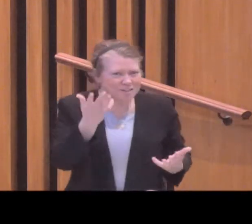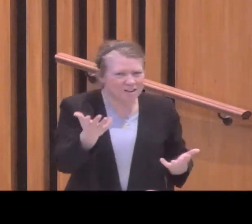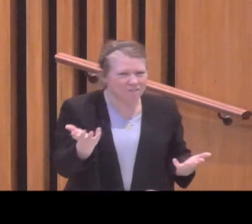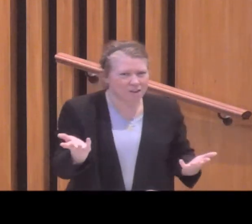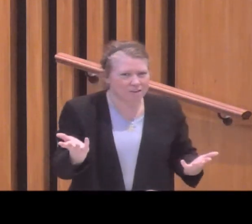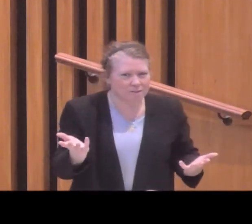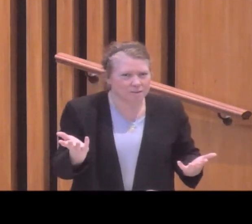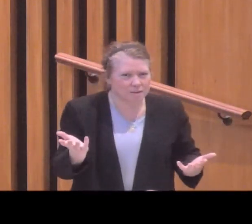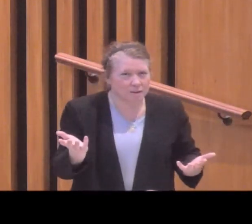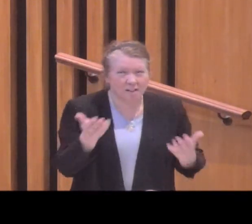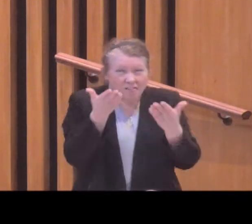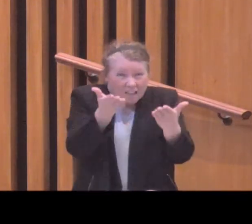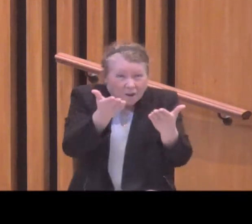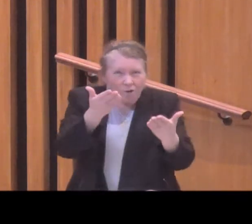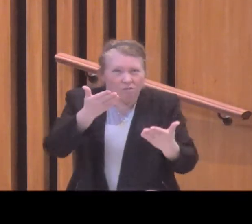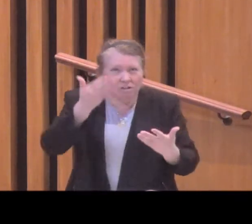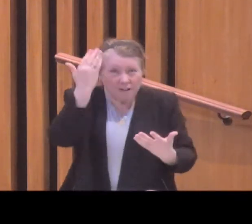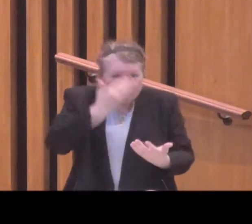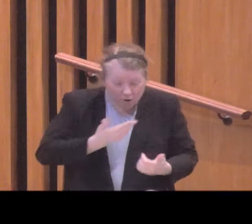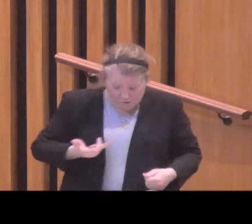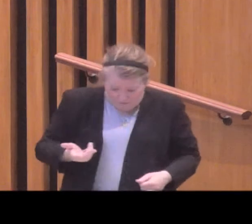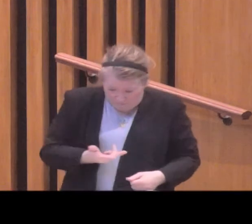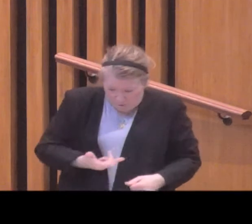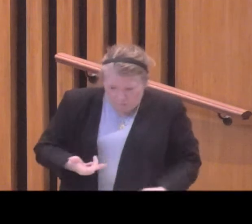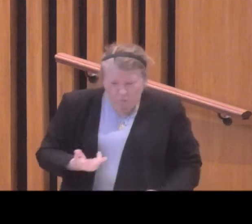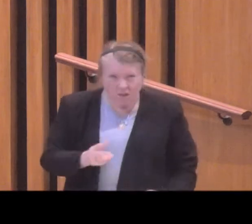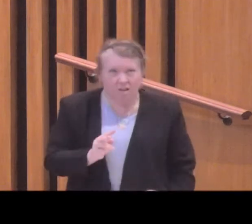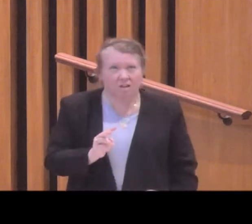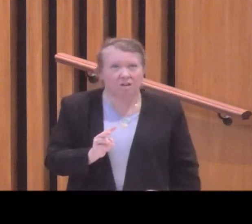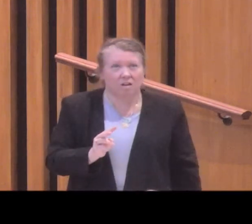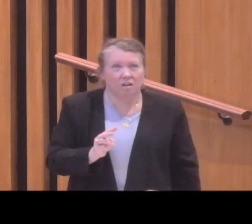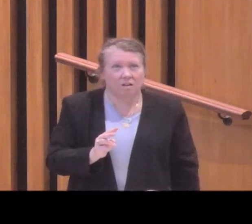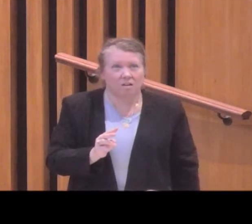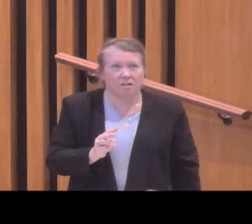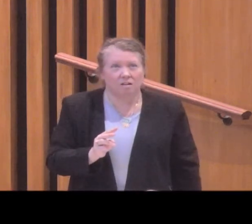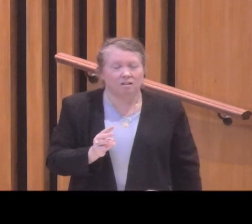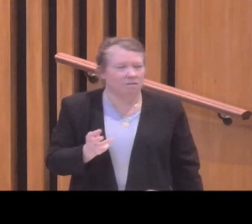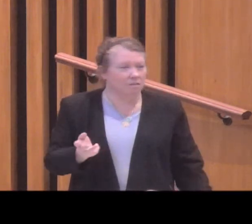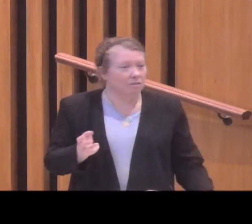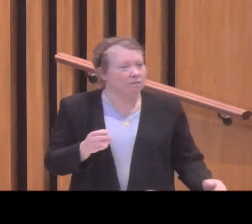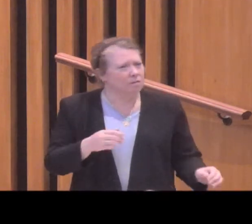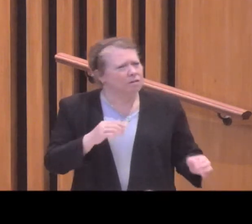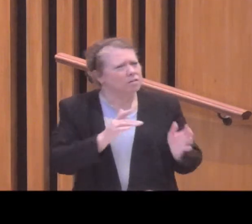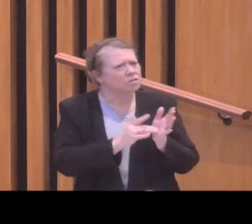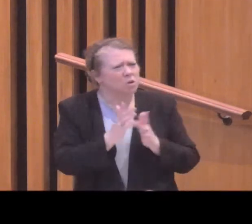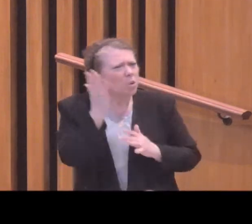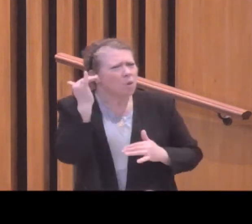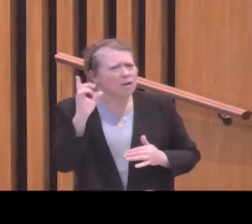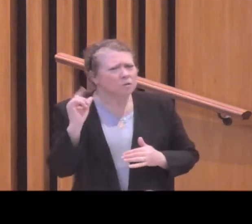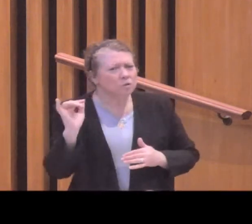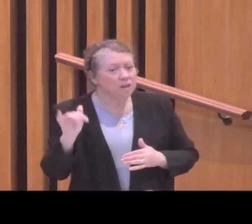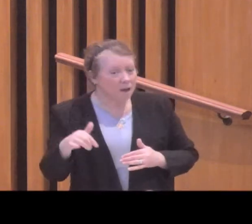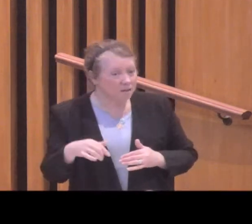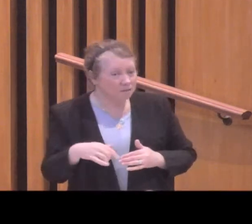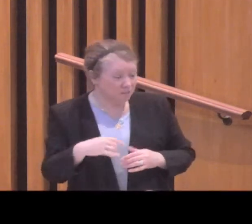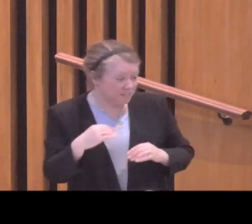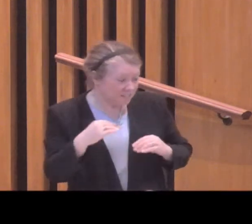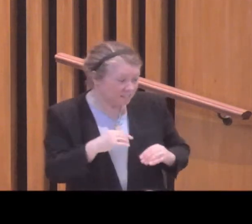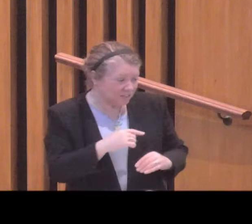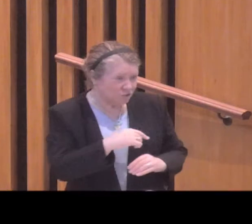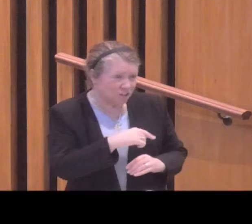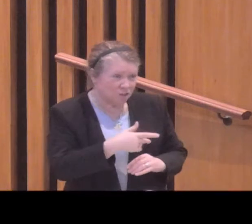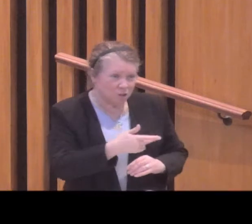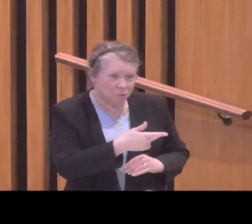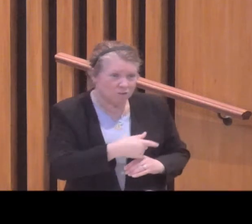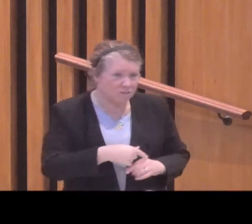eyes. He is teaching these three disciples that you're going to have one shot at this